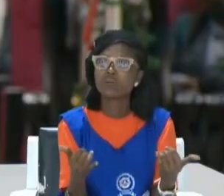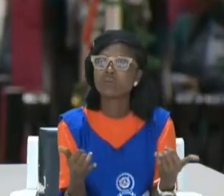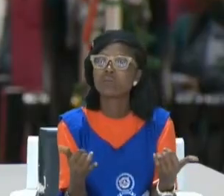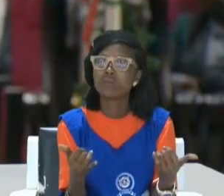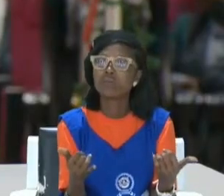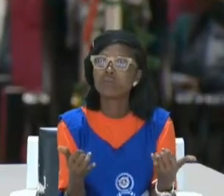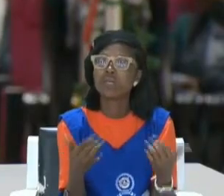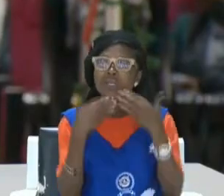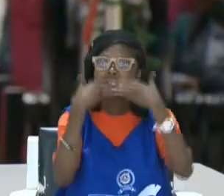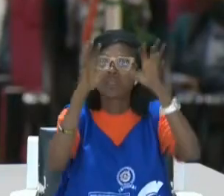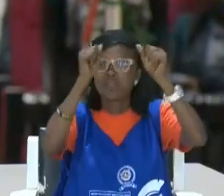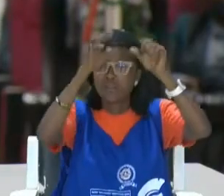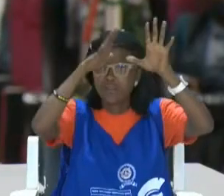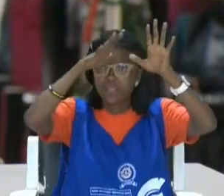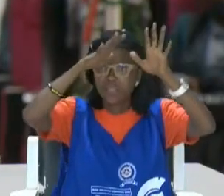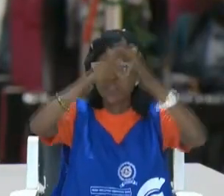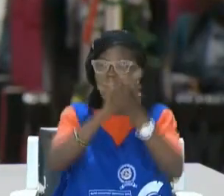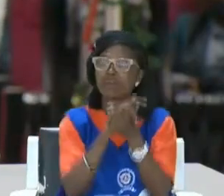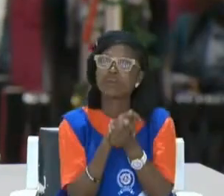thank you, Father.